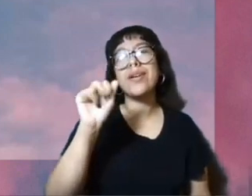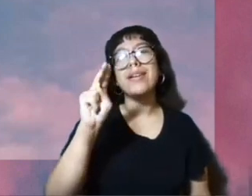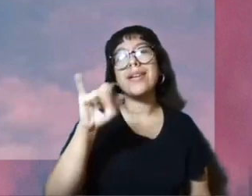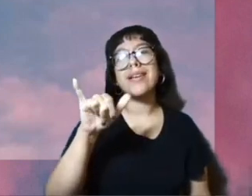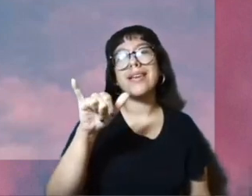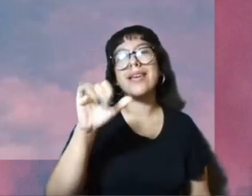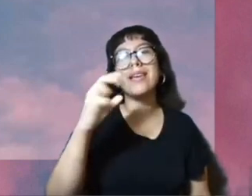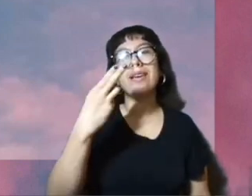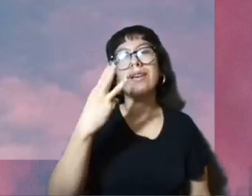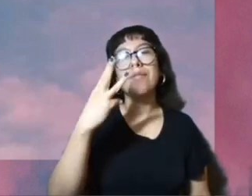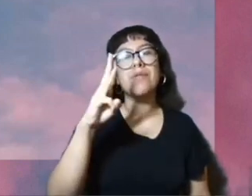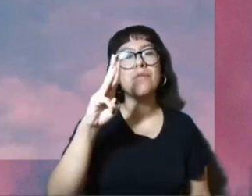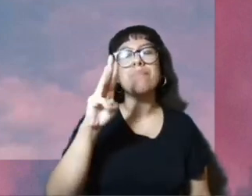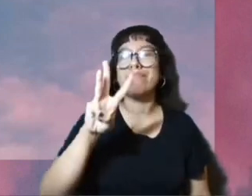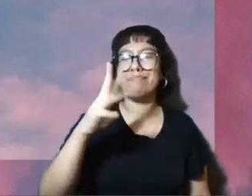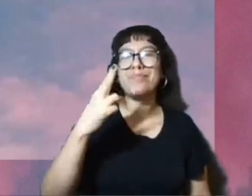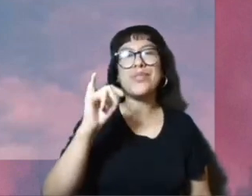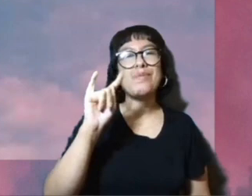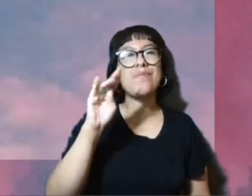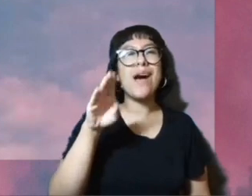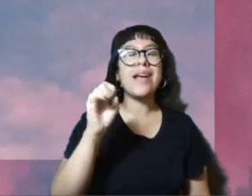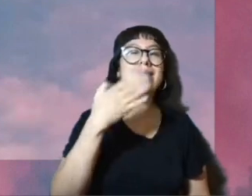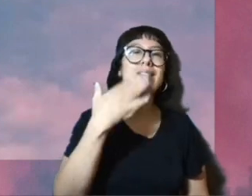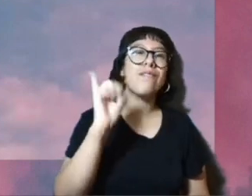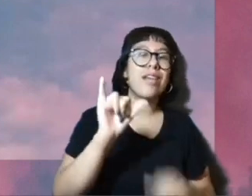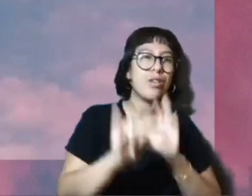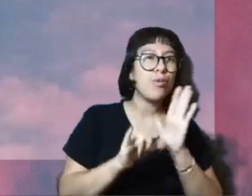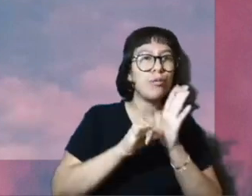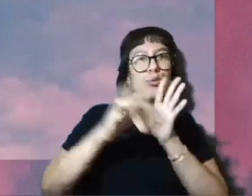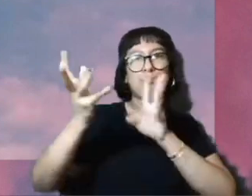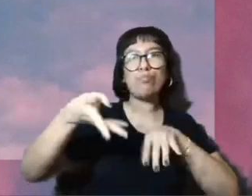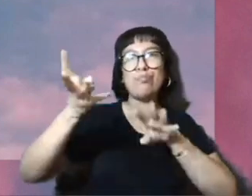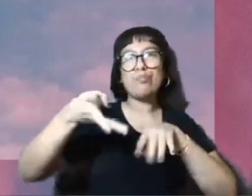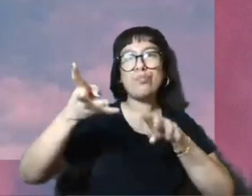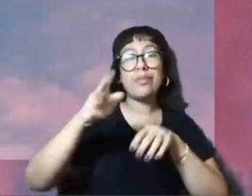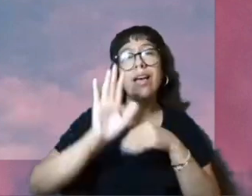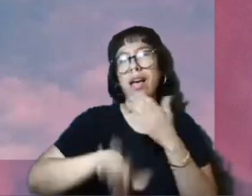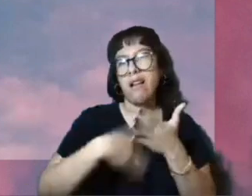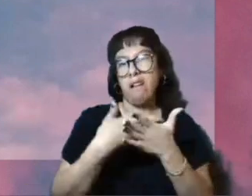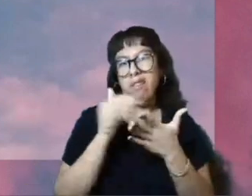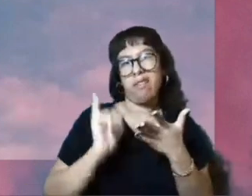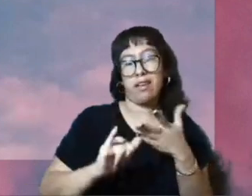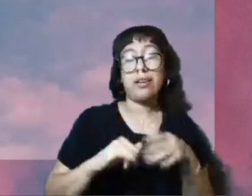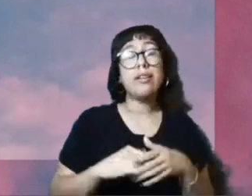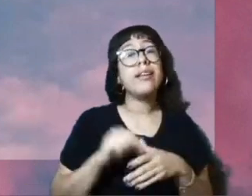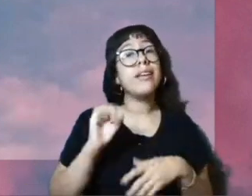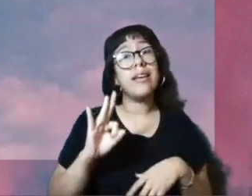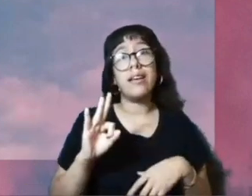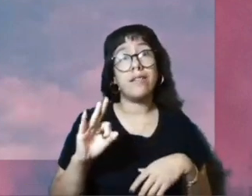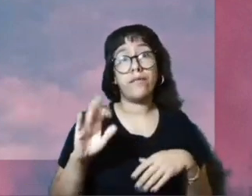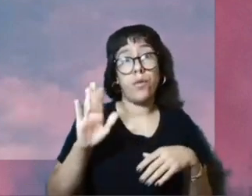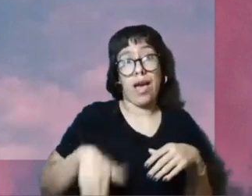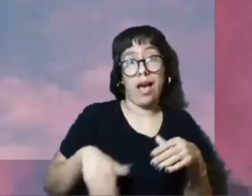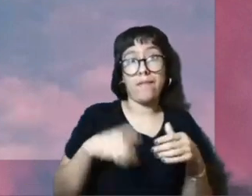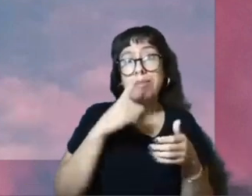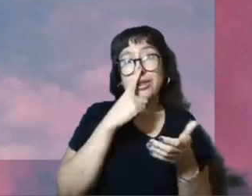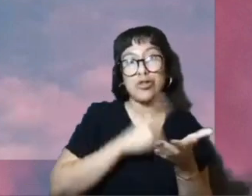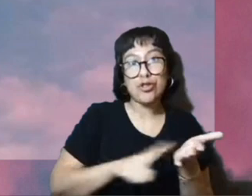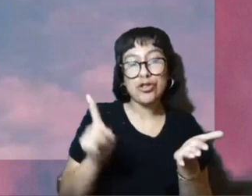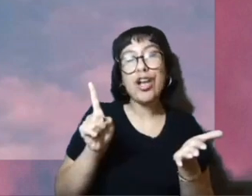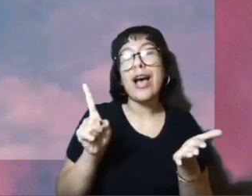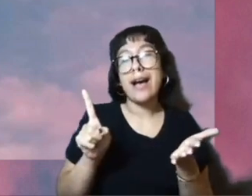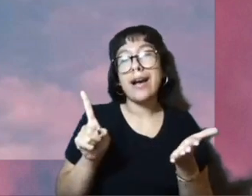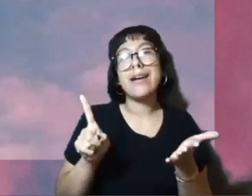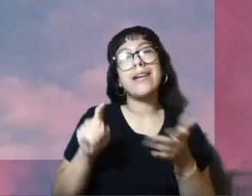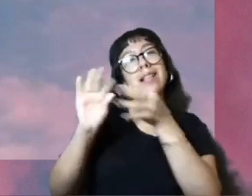good right here on the YouTubes and things, getting that video streamed. And if you haven't already, make your way over into